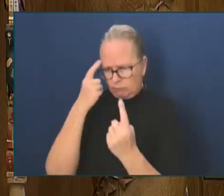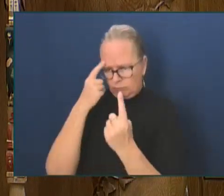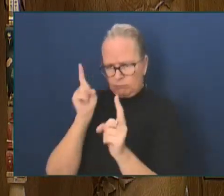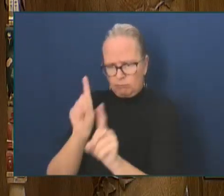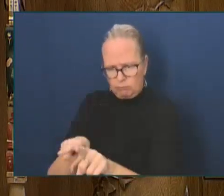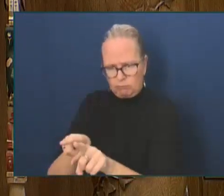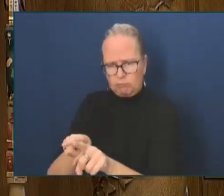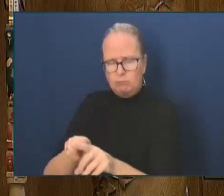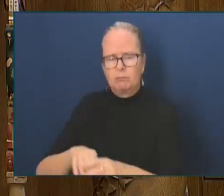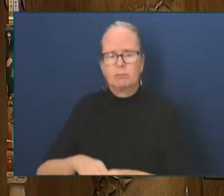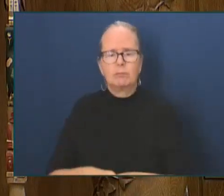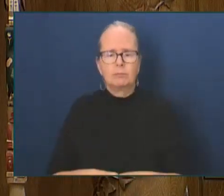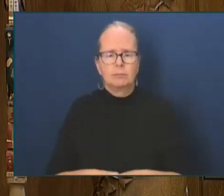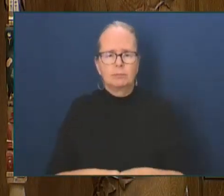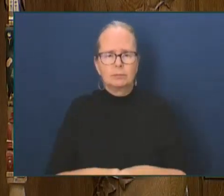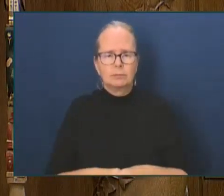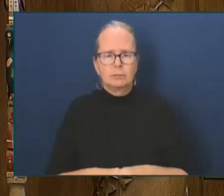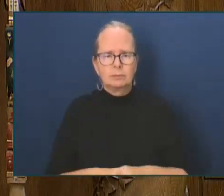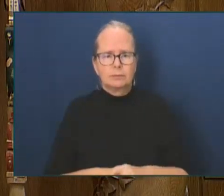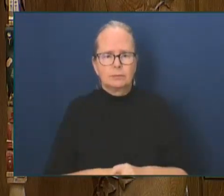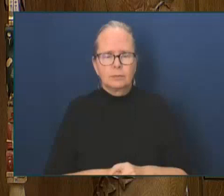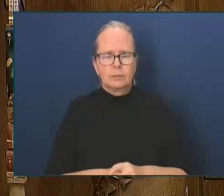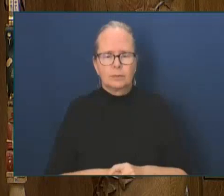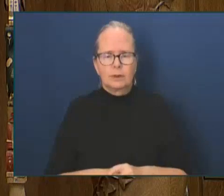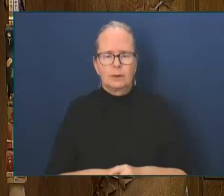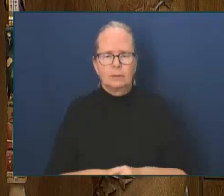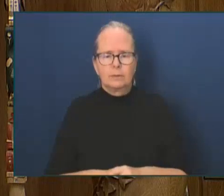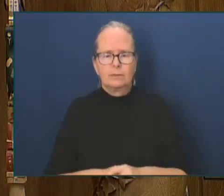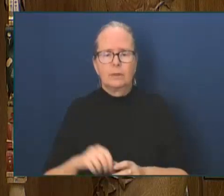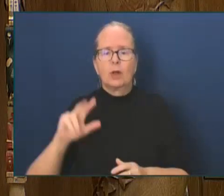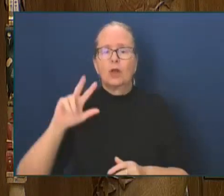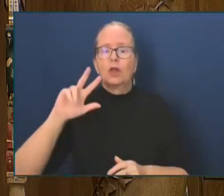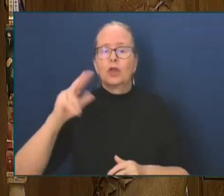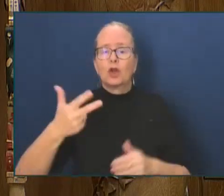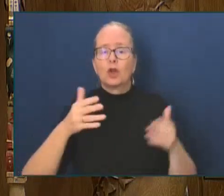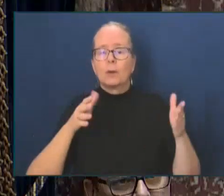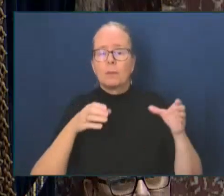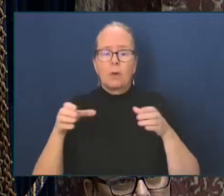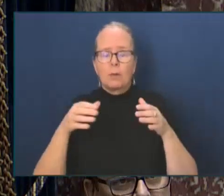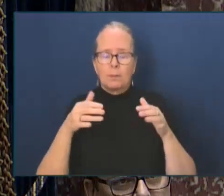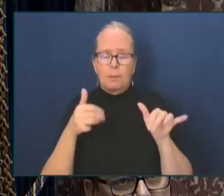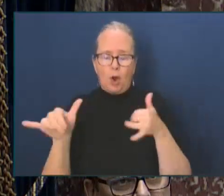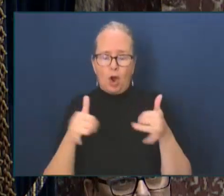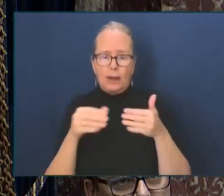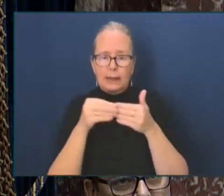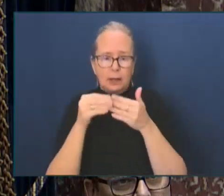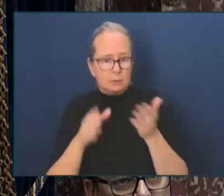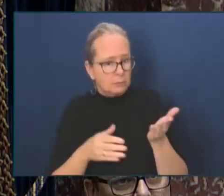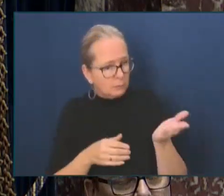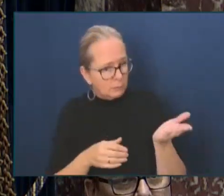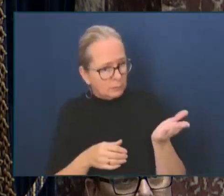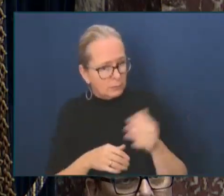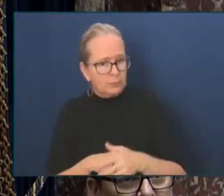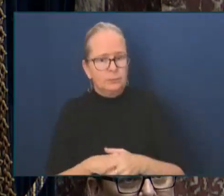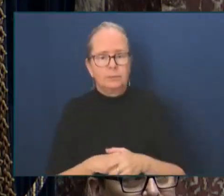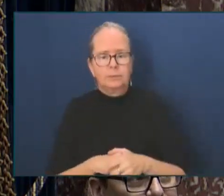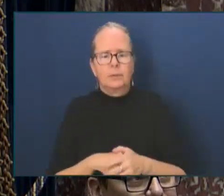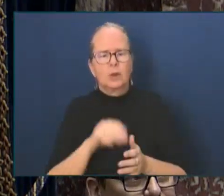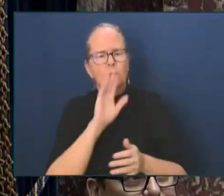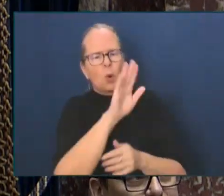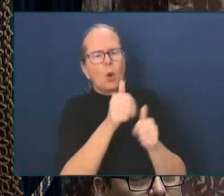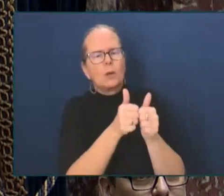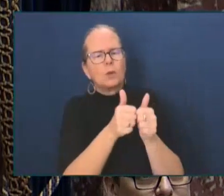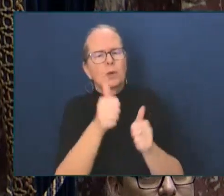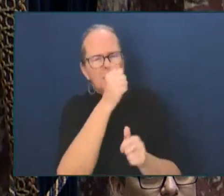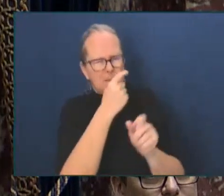House Leader of Third Party. Thank you, Mr. Speaker. Through you to the Premier, does his vision for British Columbia include returning to individualized